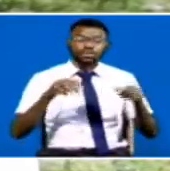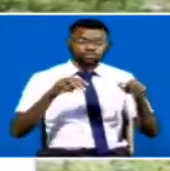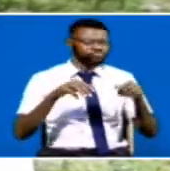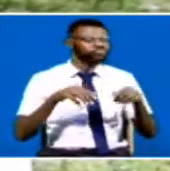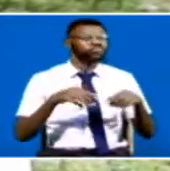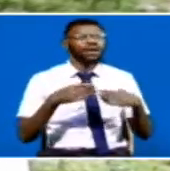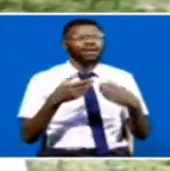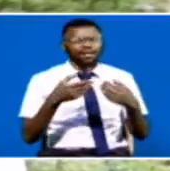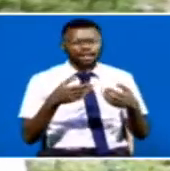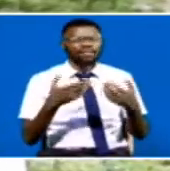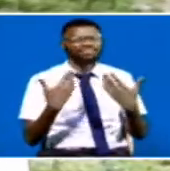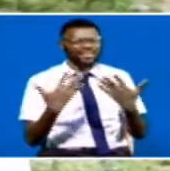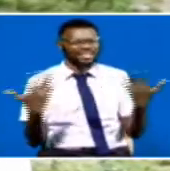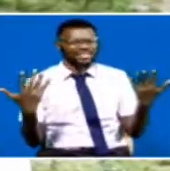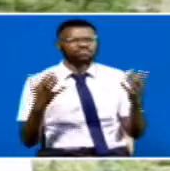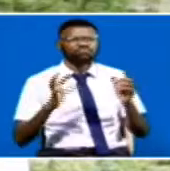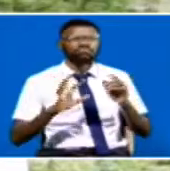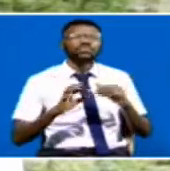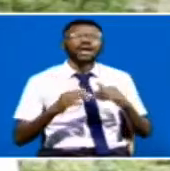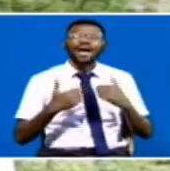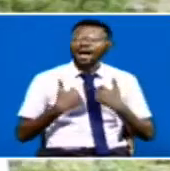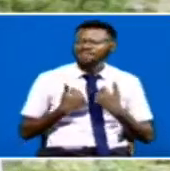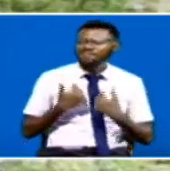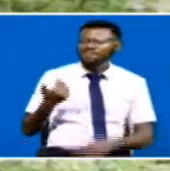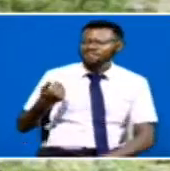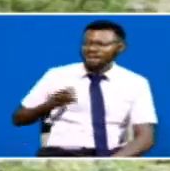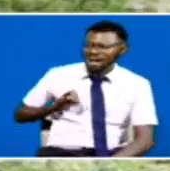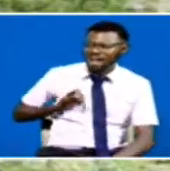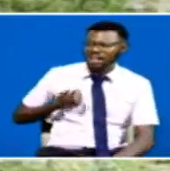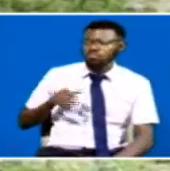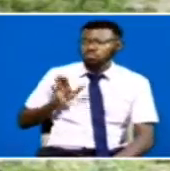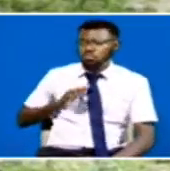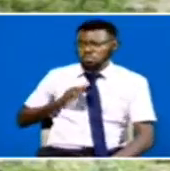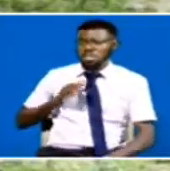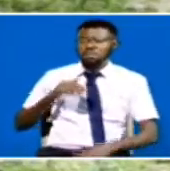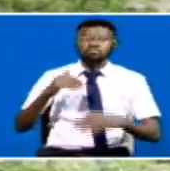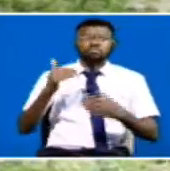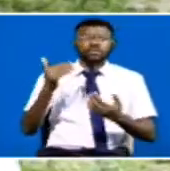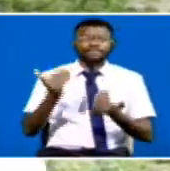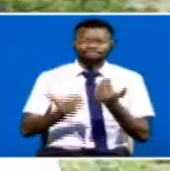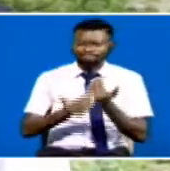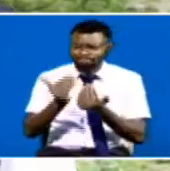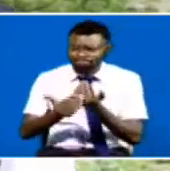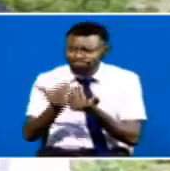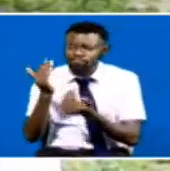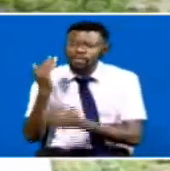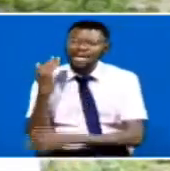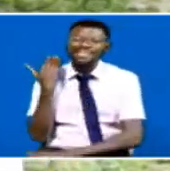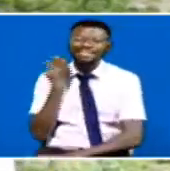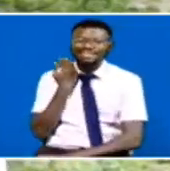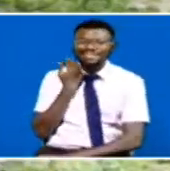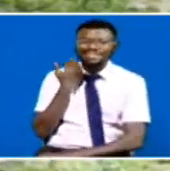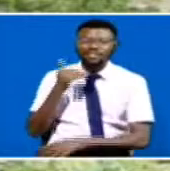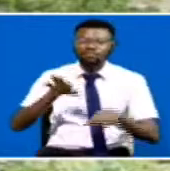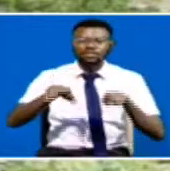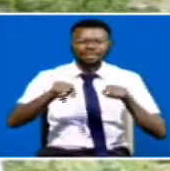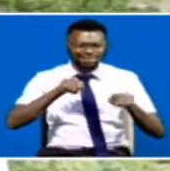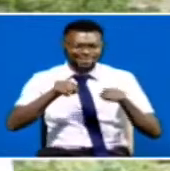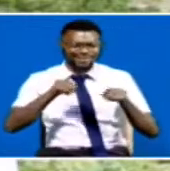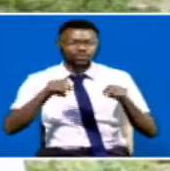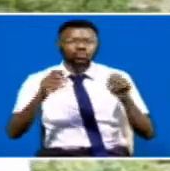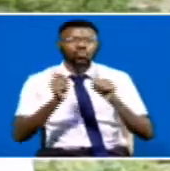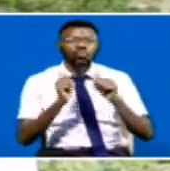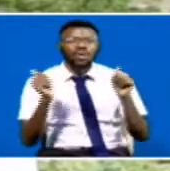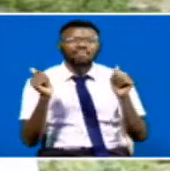enable adolescent girls and young women to manage their menses with dignity.